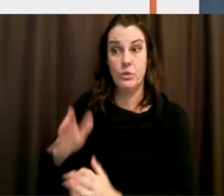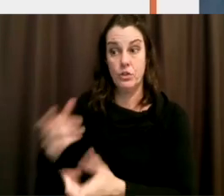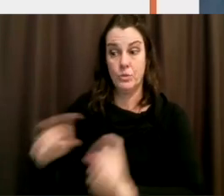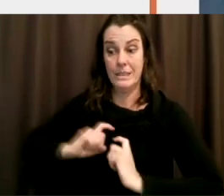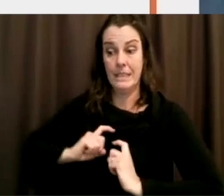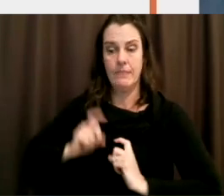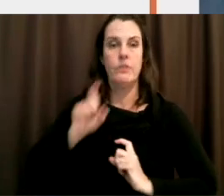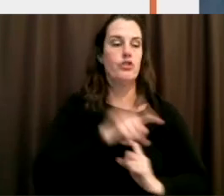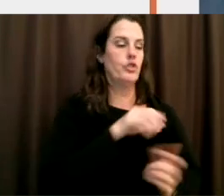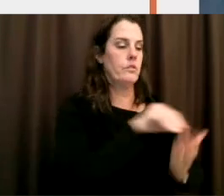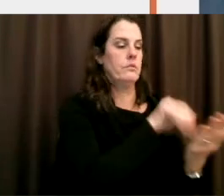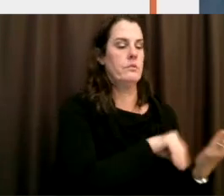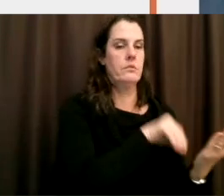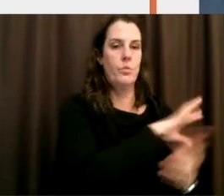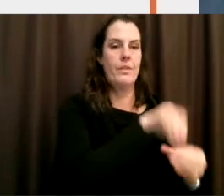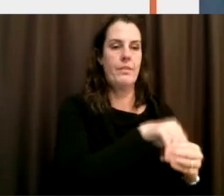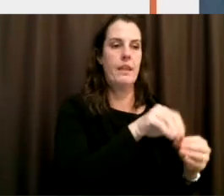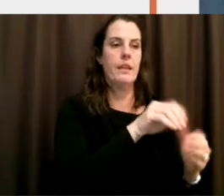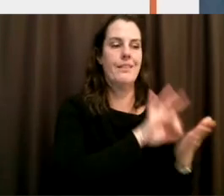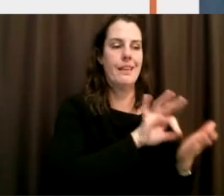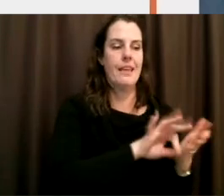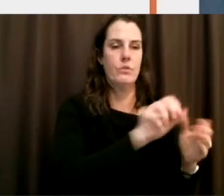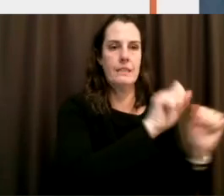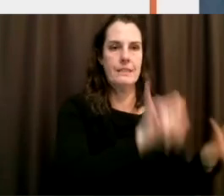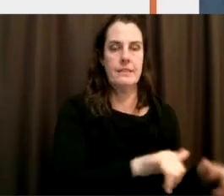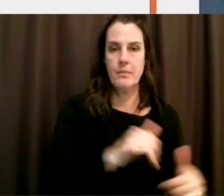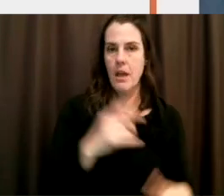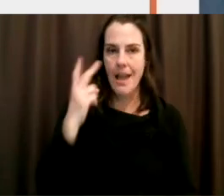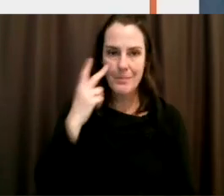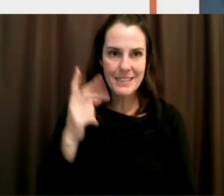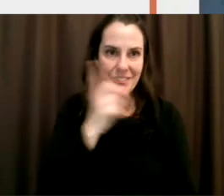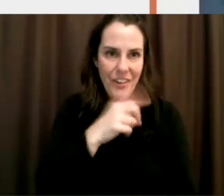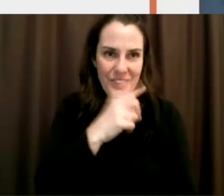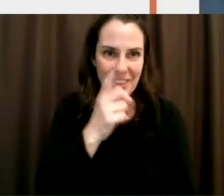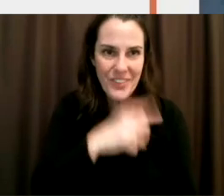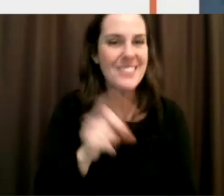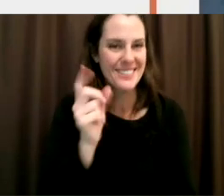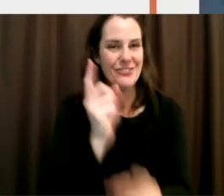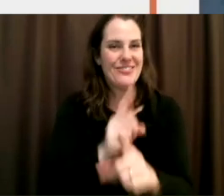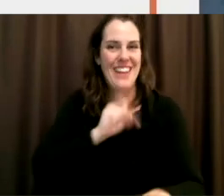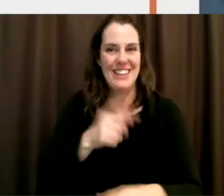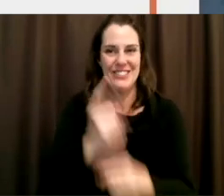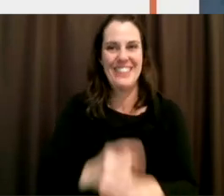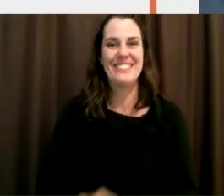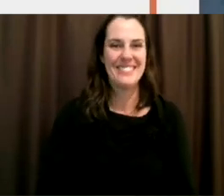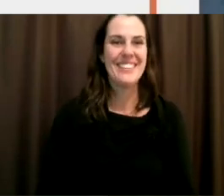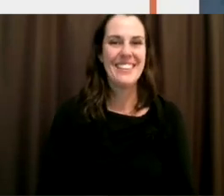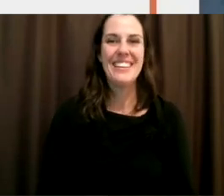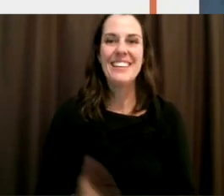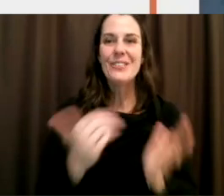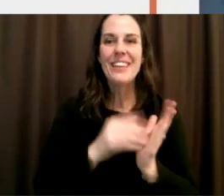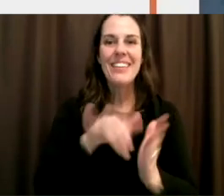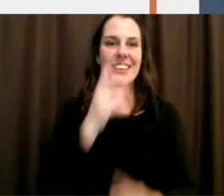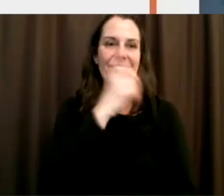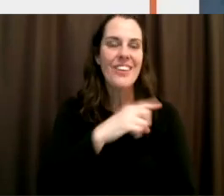those payments in the accounting system. I'm seeing lots of falses in the chat, correct. Yeah, so this is false. We want to